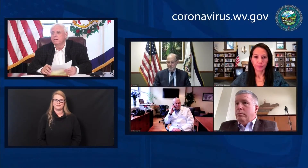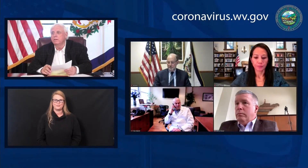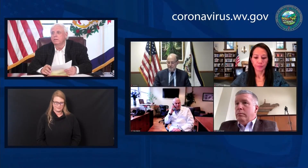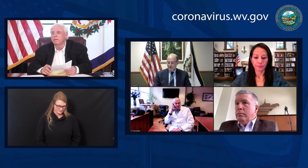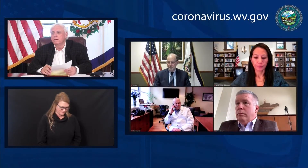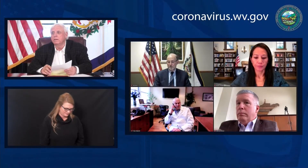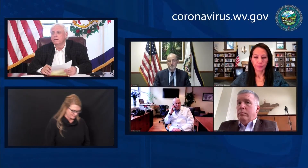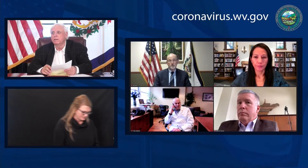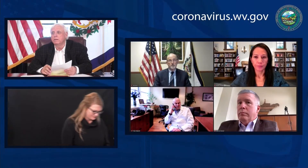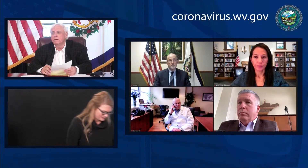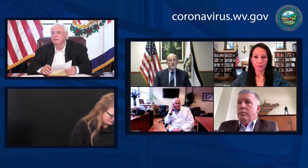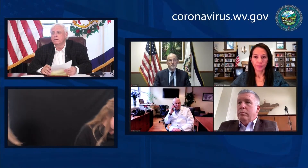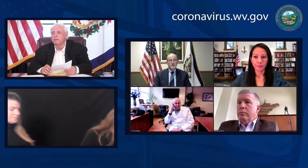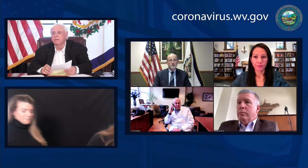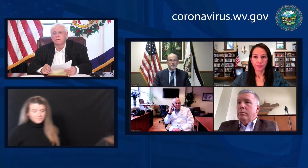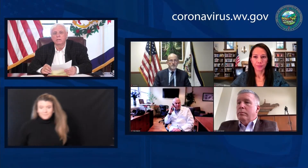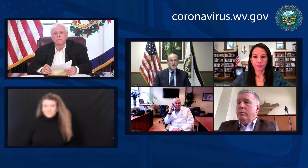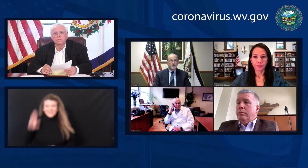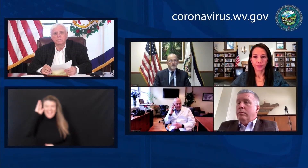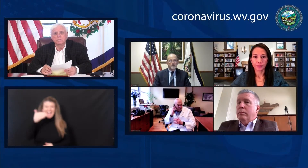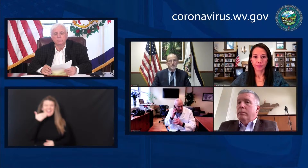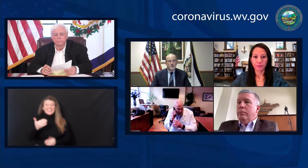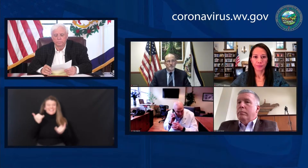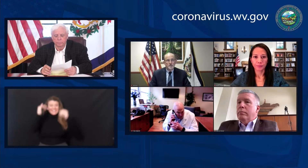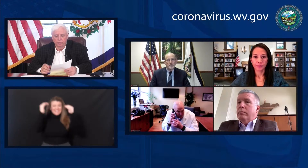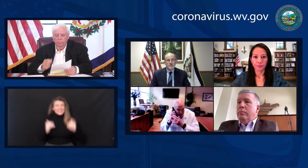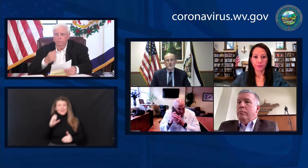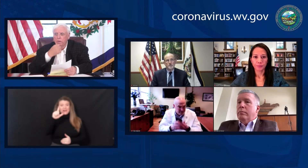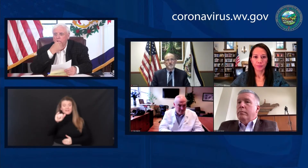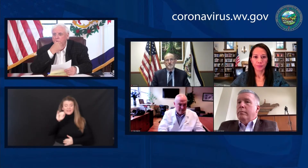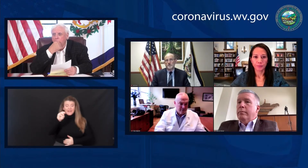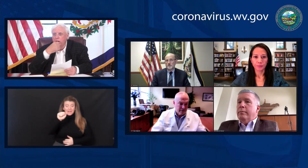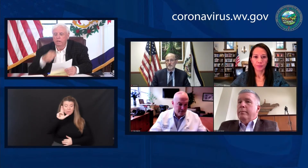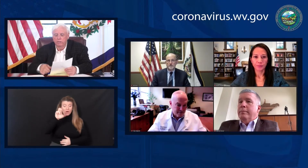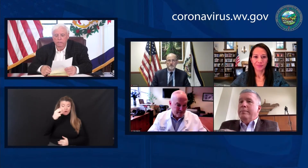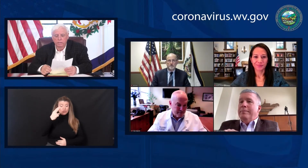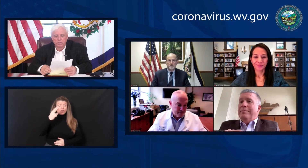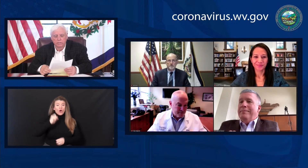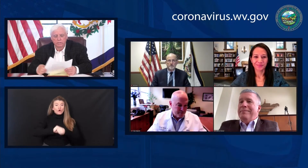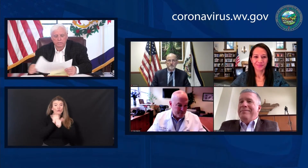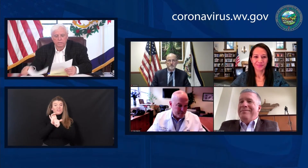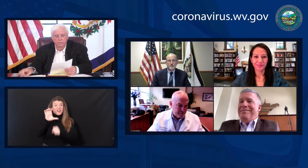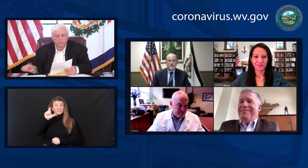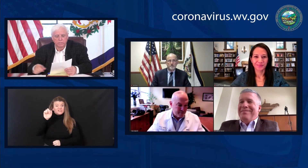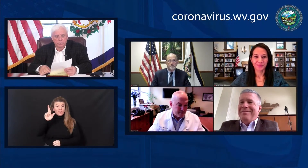All right, thank you, Governor. Let's now go to Dr. Clay Marsh, our coronavirus czar.